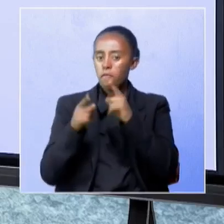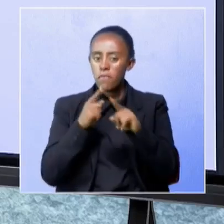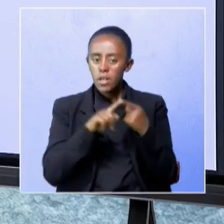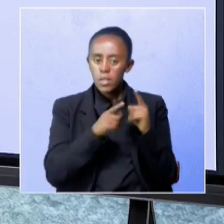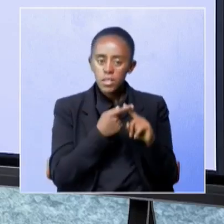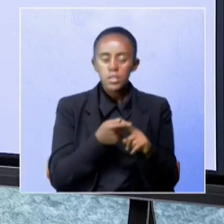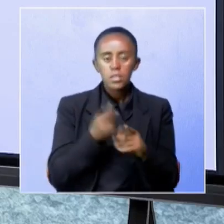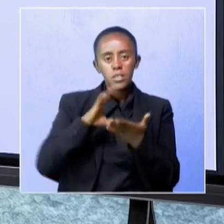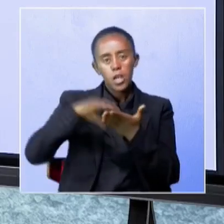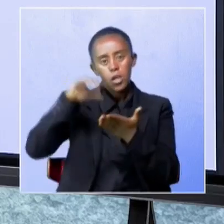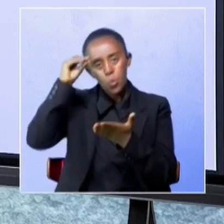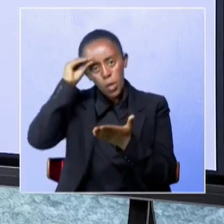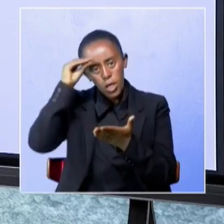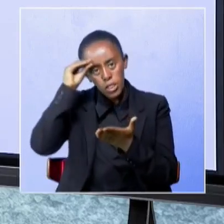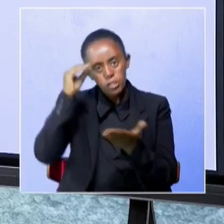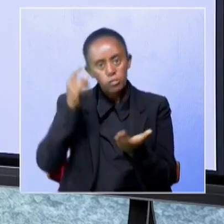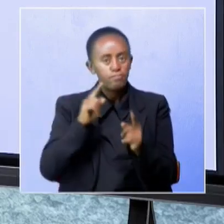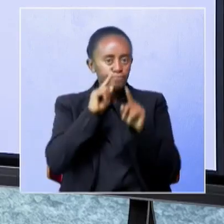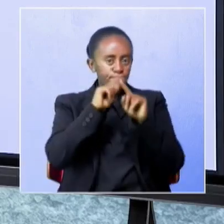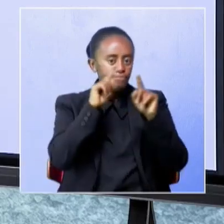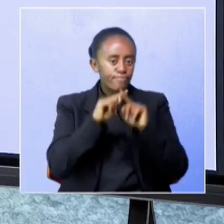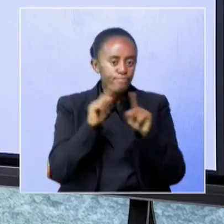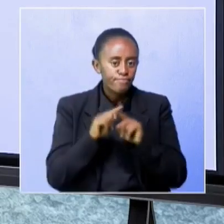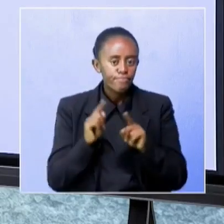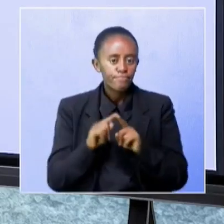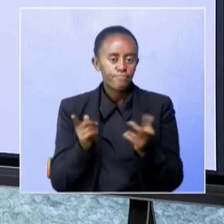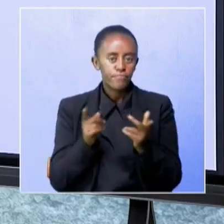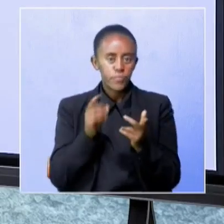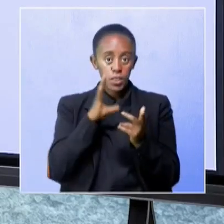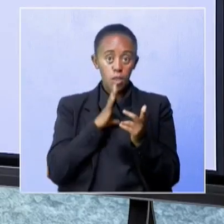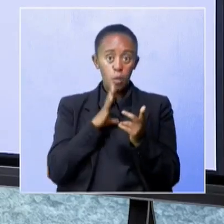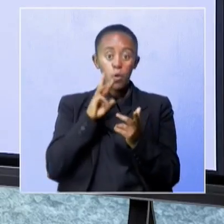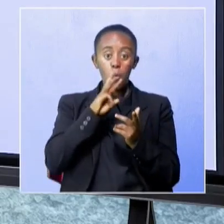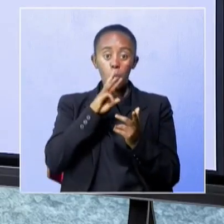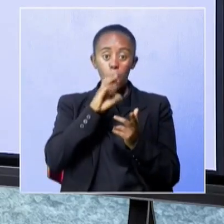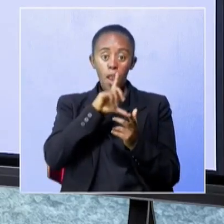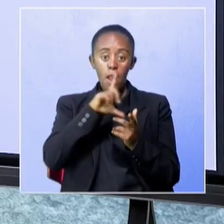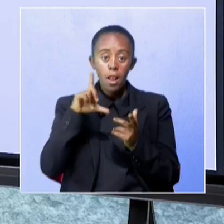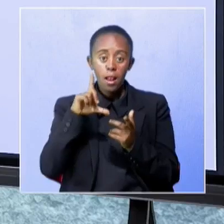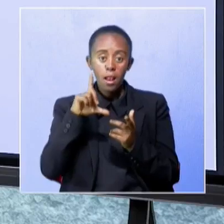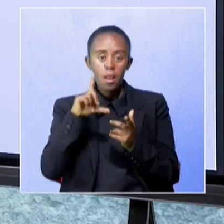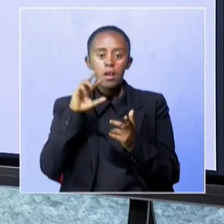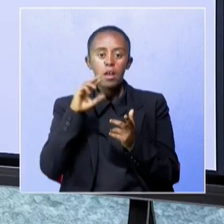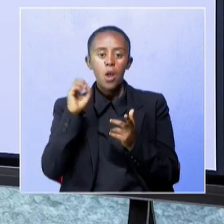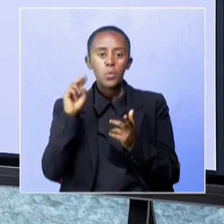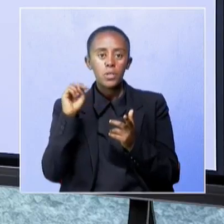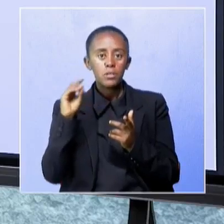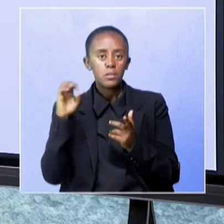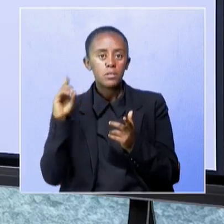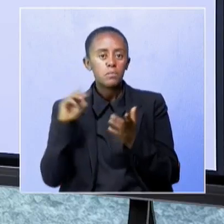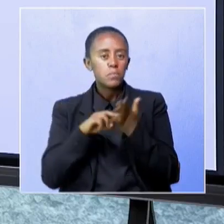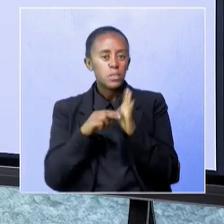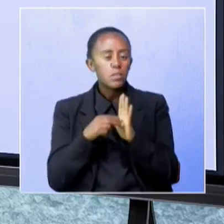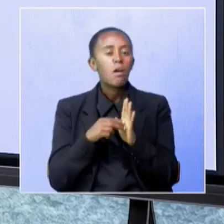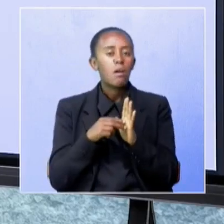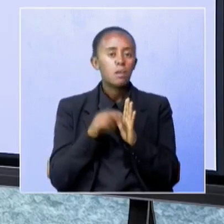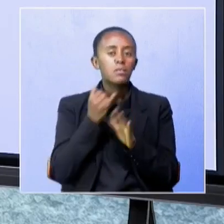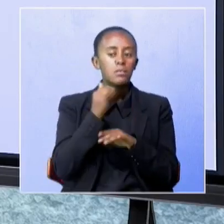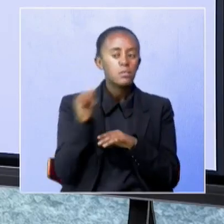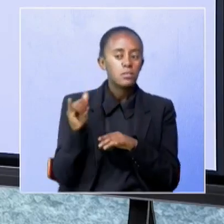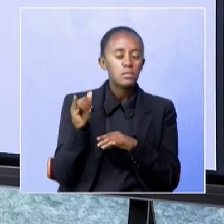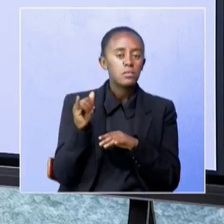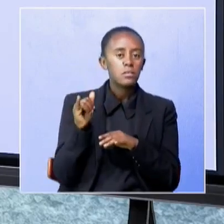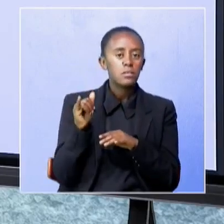her education. So if we say someone is well-rounded, then we're saying they are